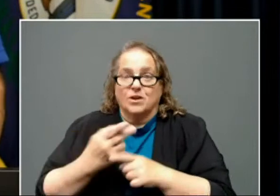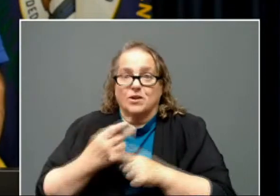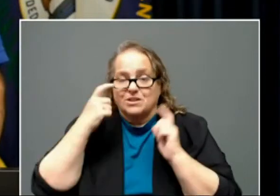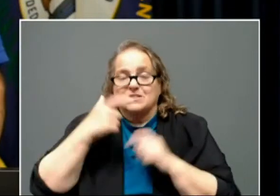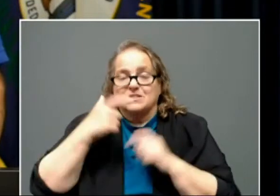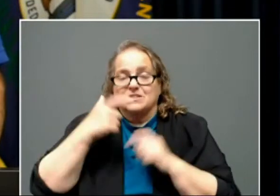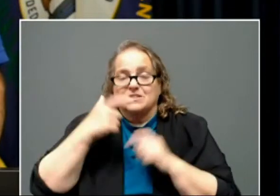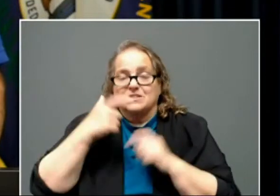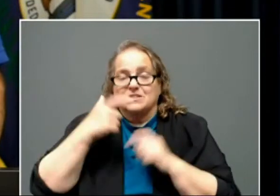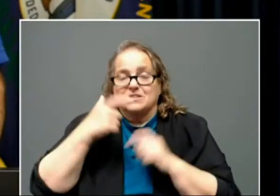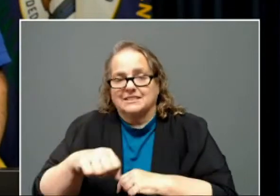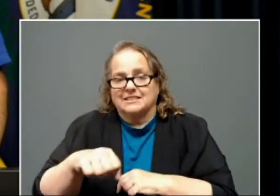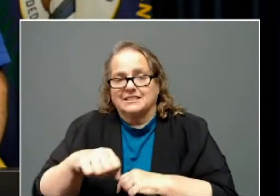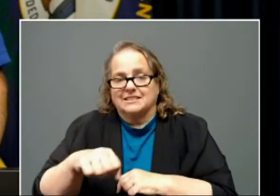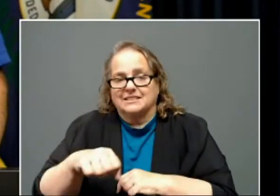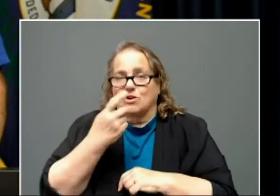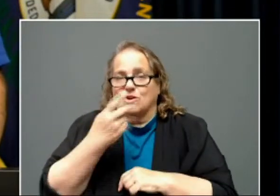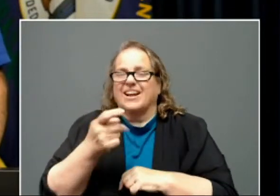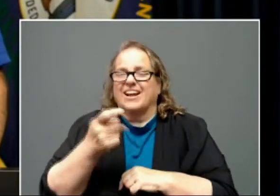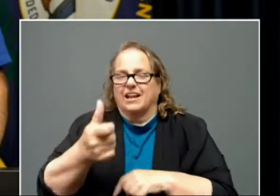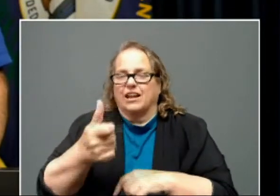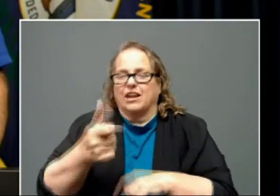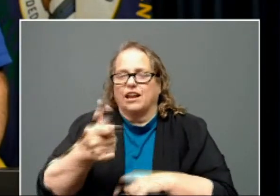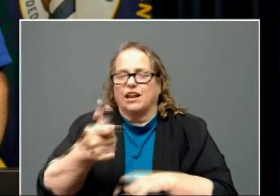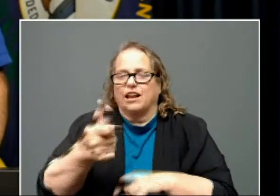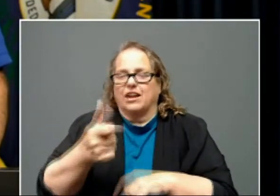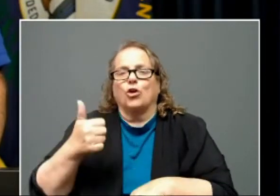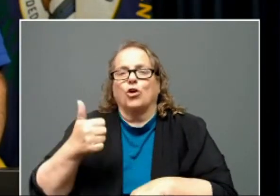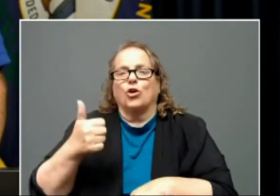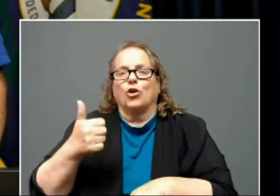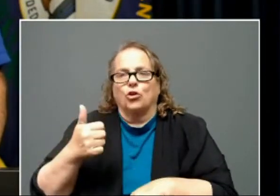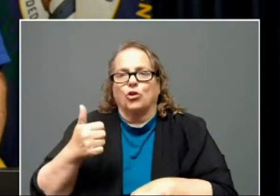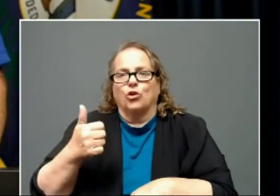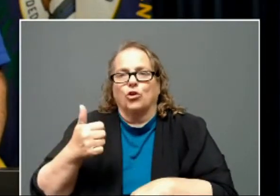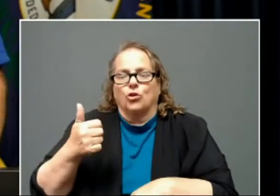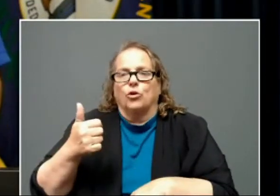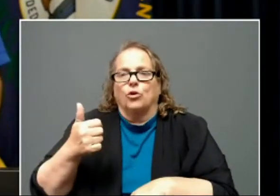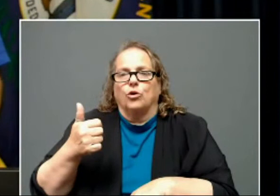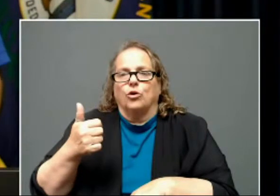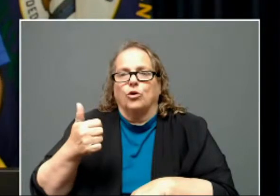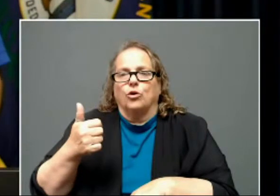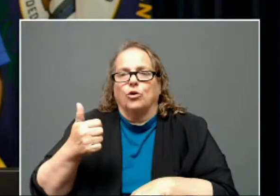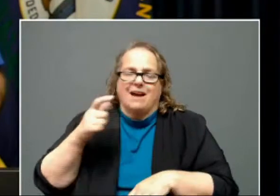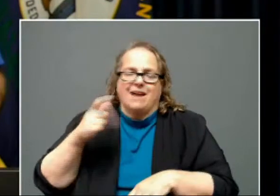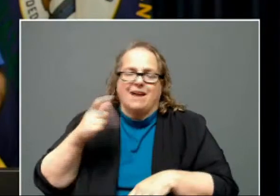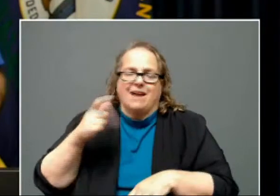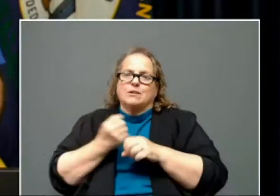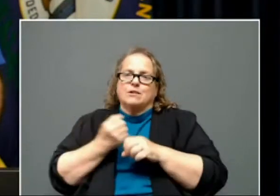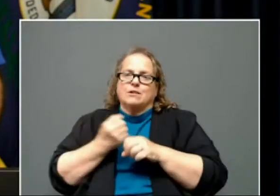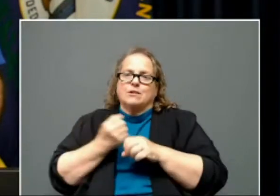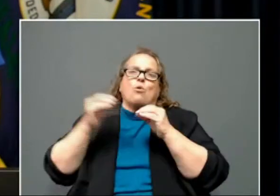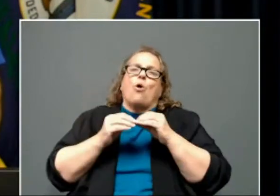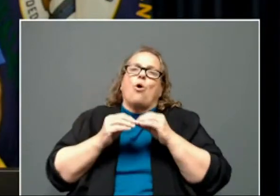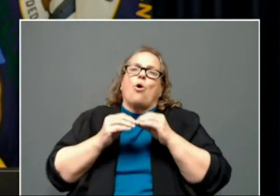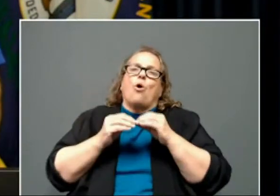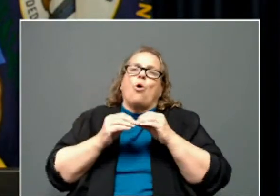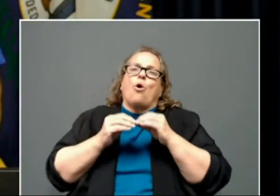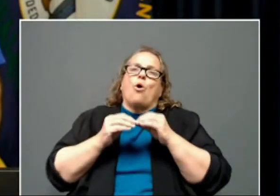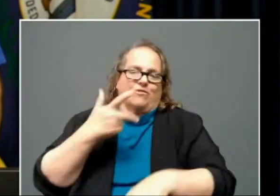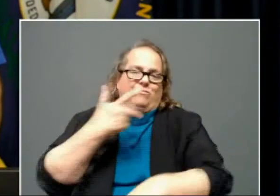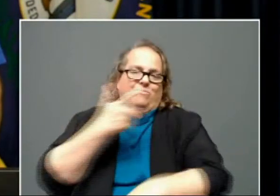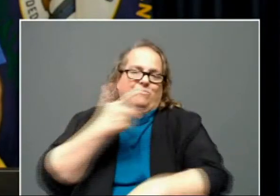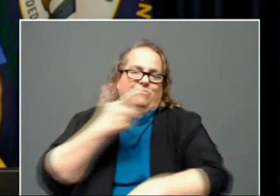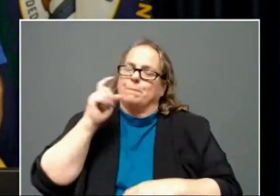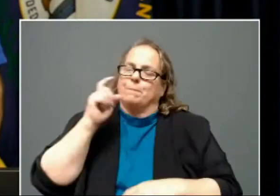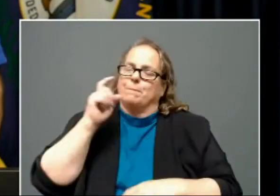"Just a little longer. We're just trying to get, more than a few, but a few more people vaccinated